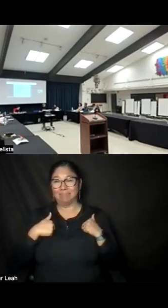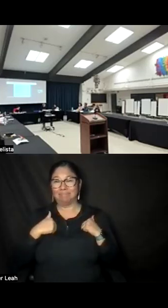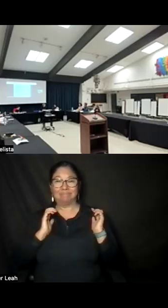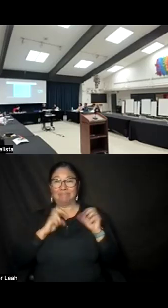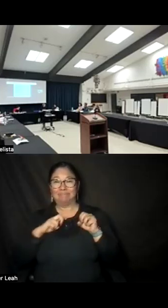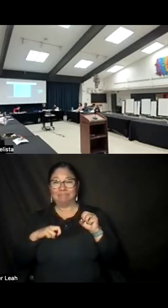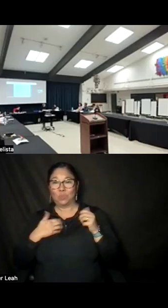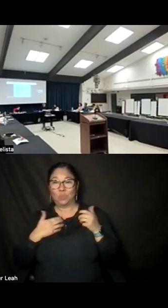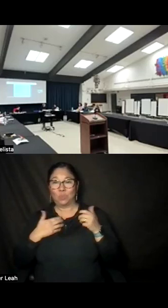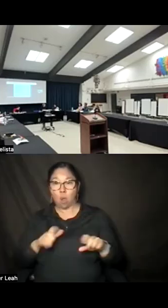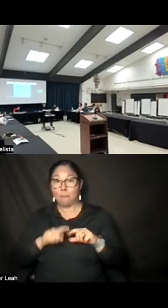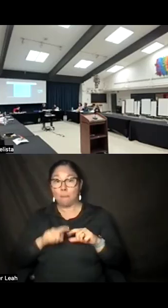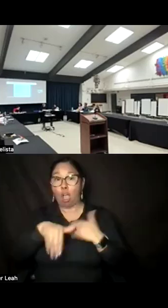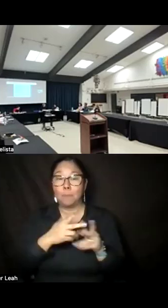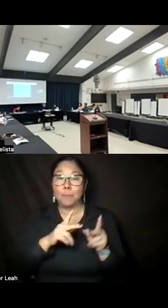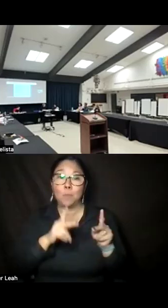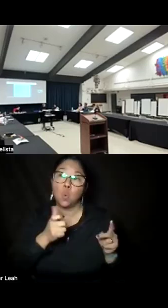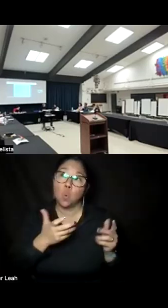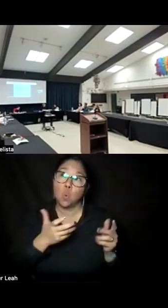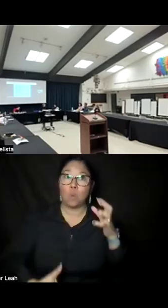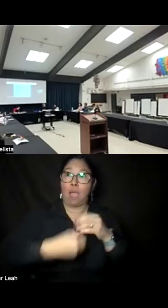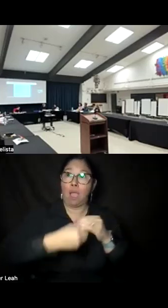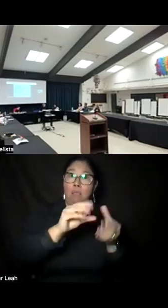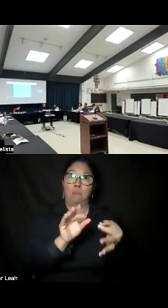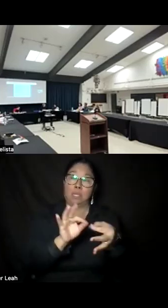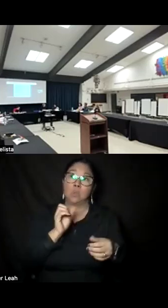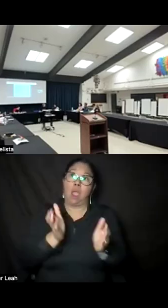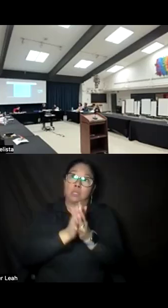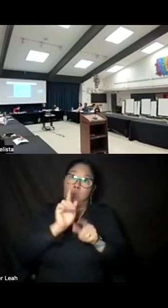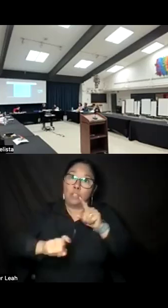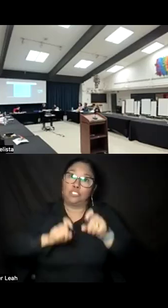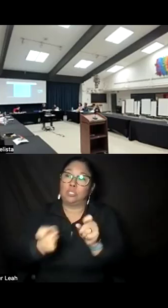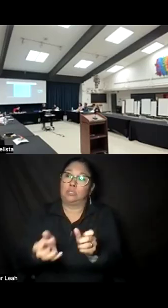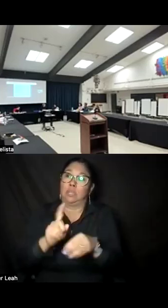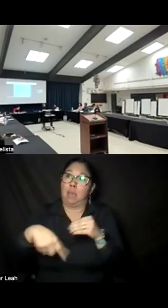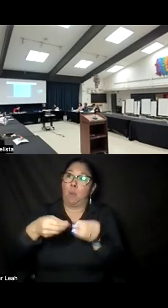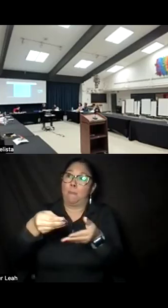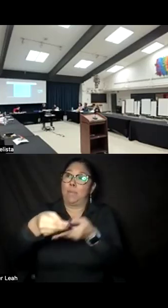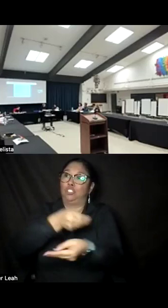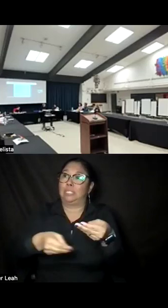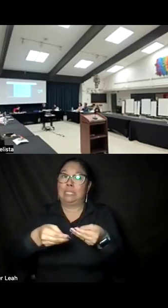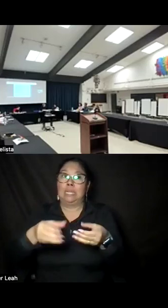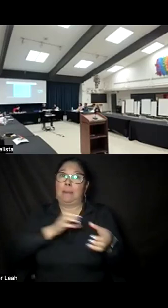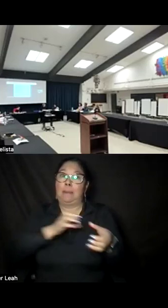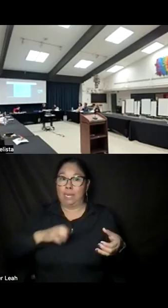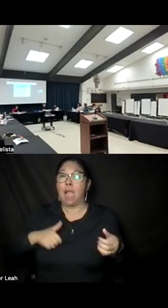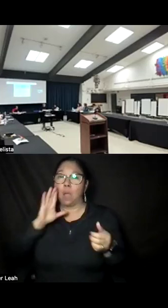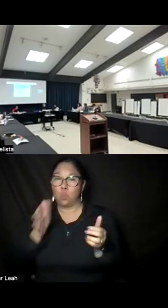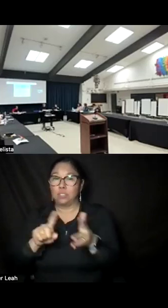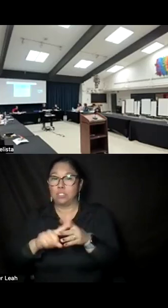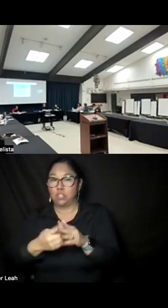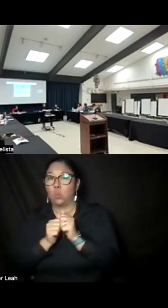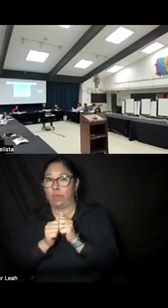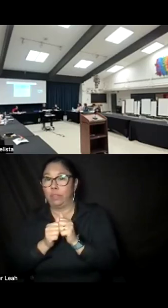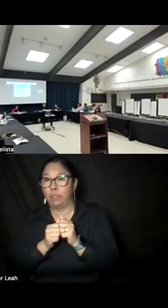all voices who would like to speak can ask questions to the budget committee. I am going to start